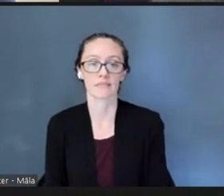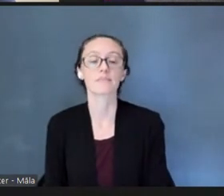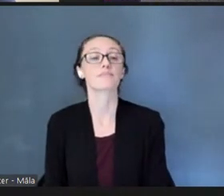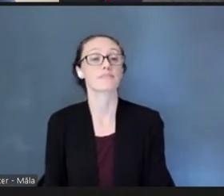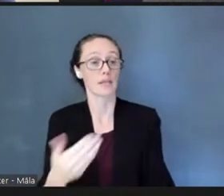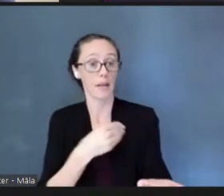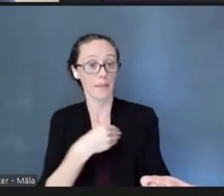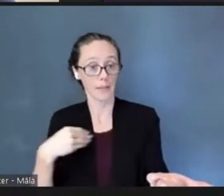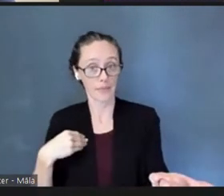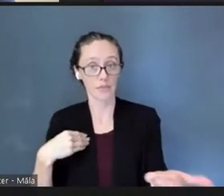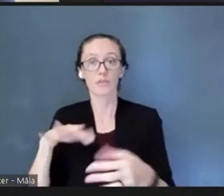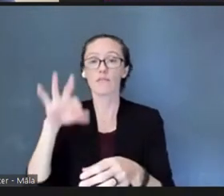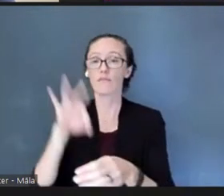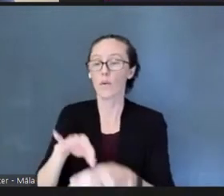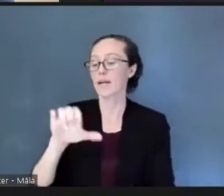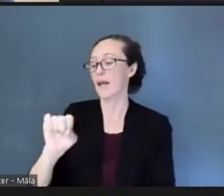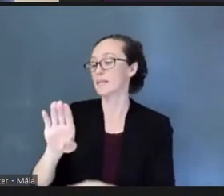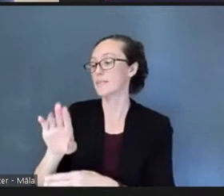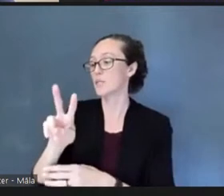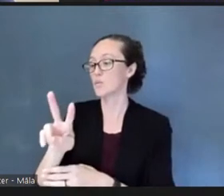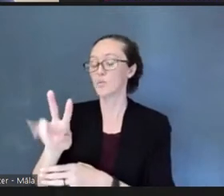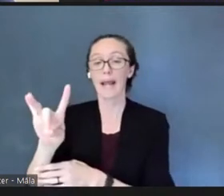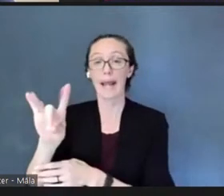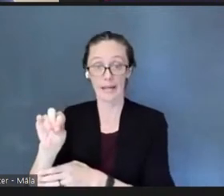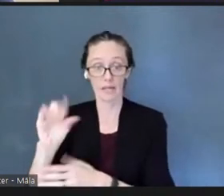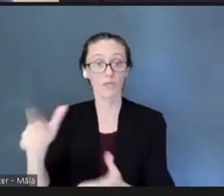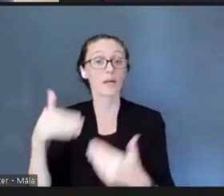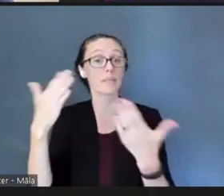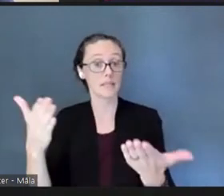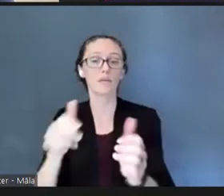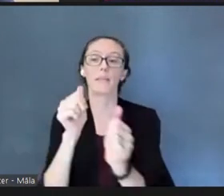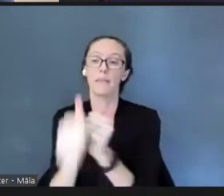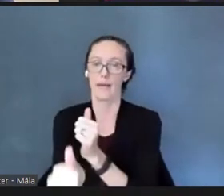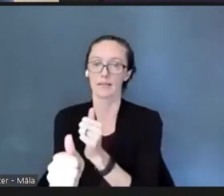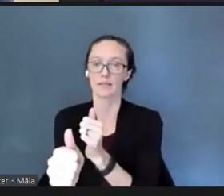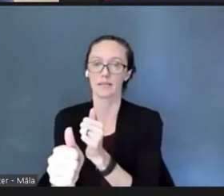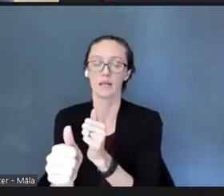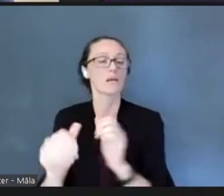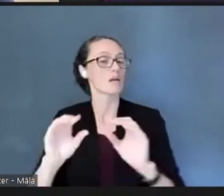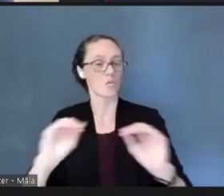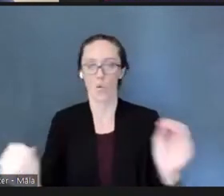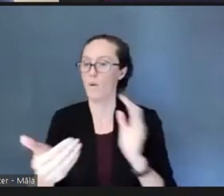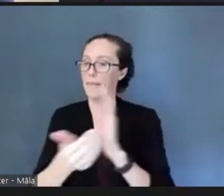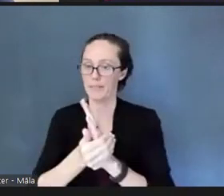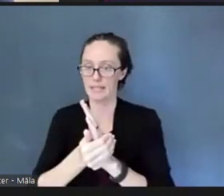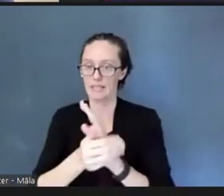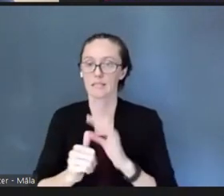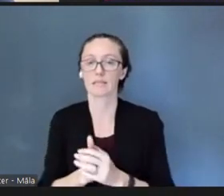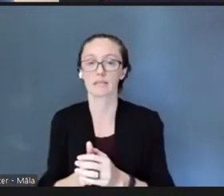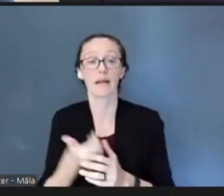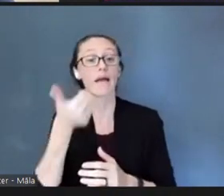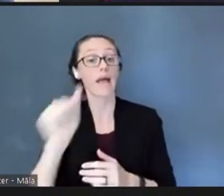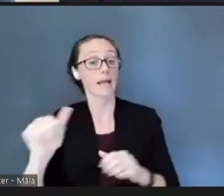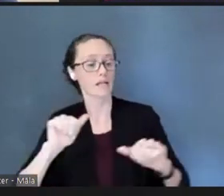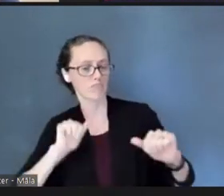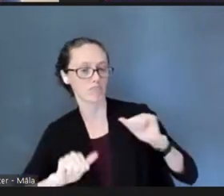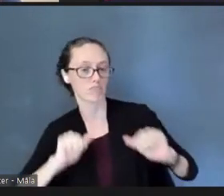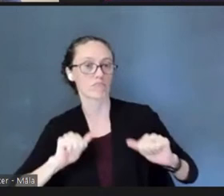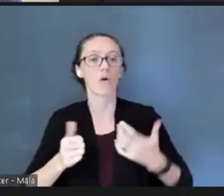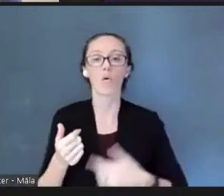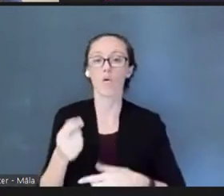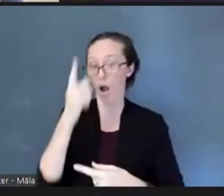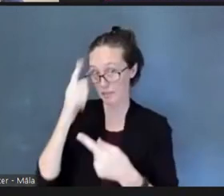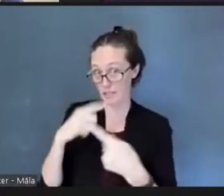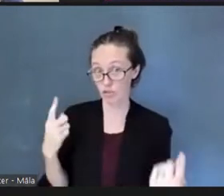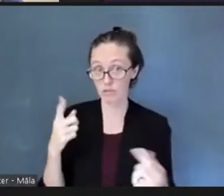Members voting on SB 280, the recommendation is to pass this measure unamended. Are there any reservations or